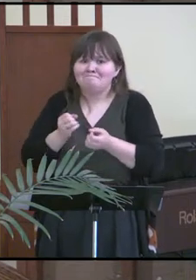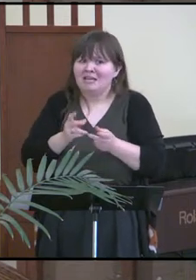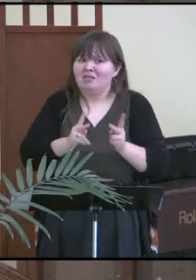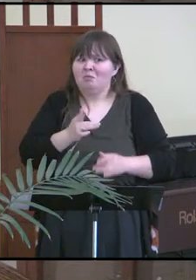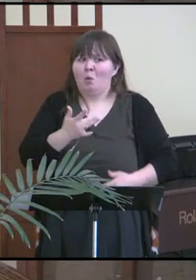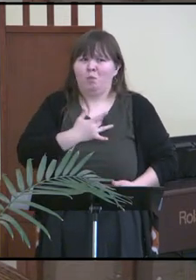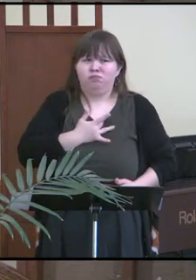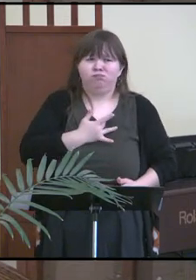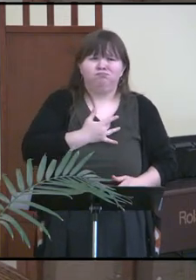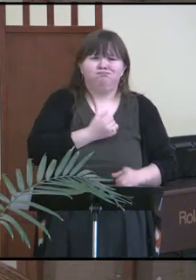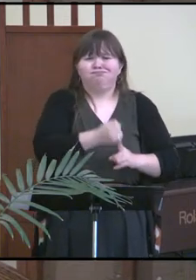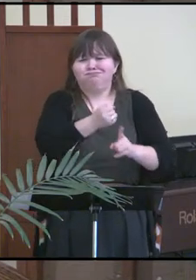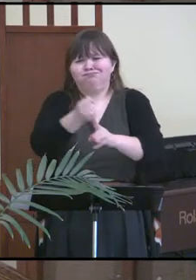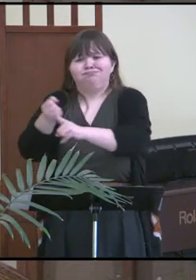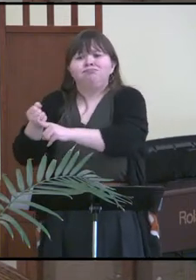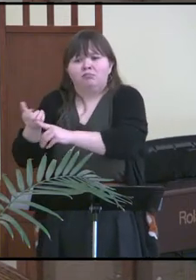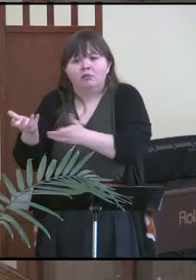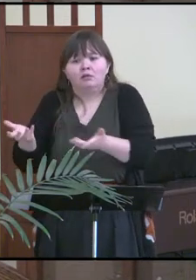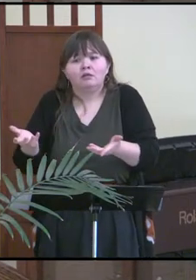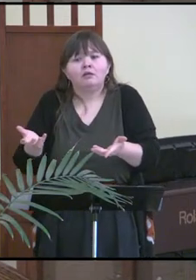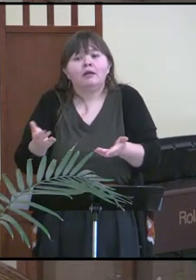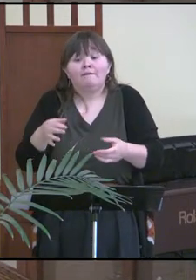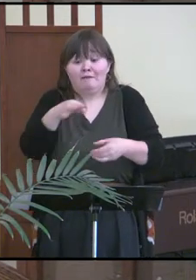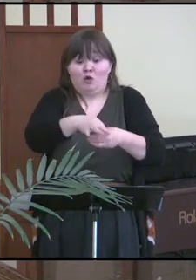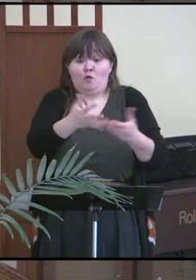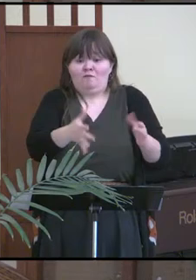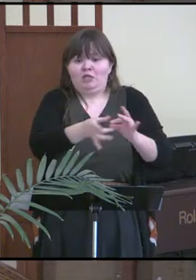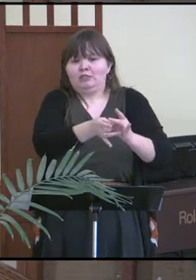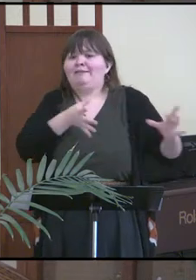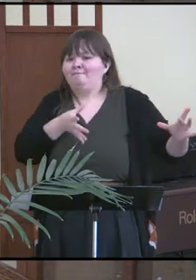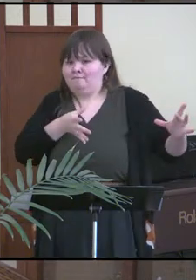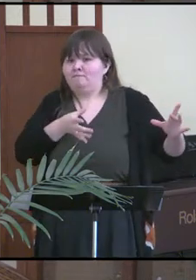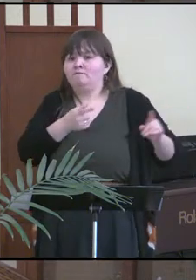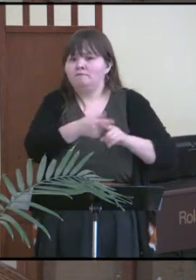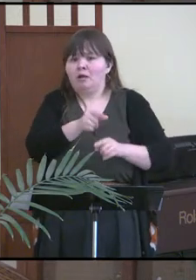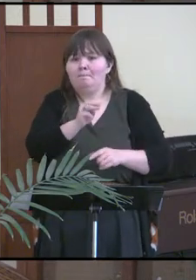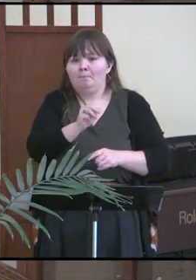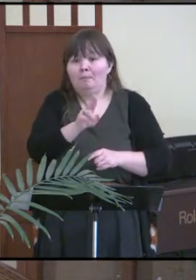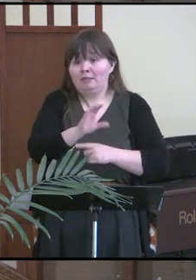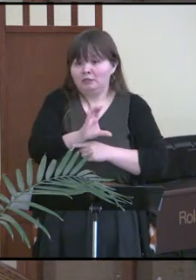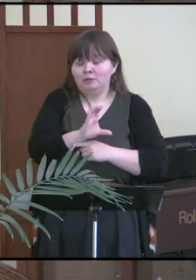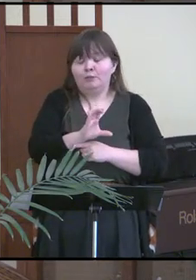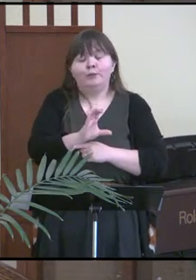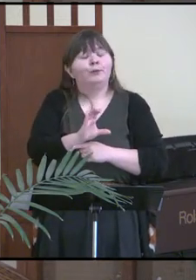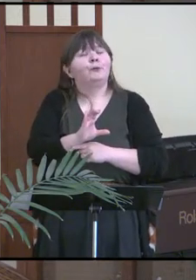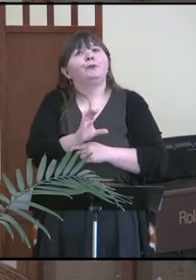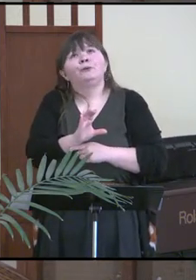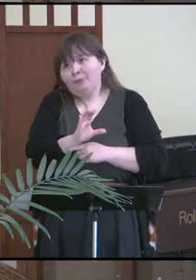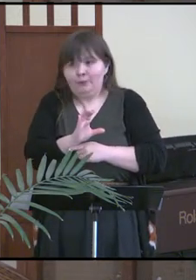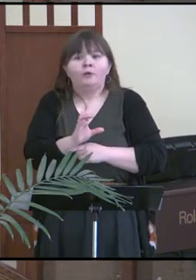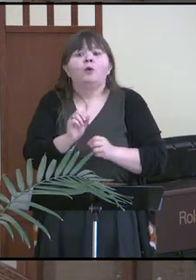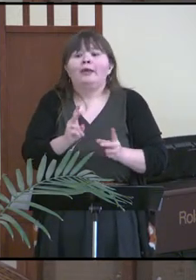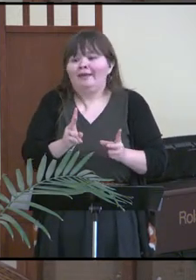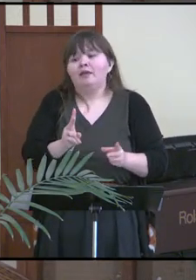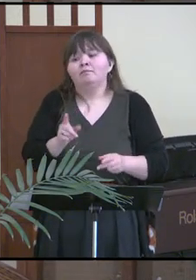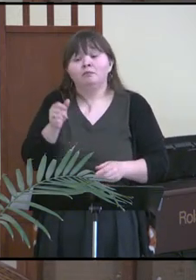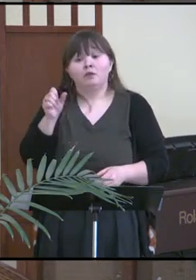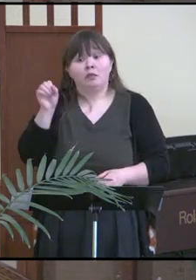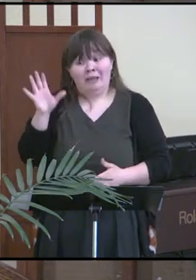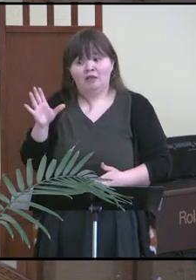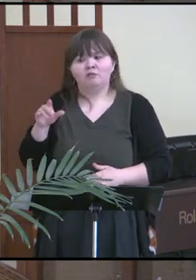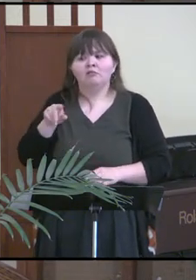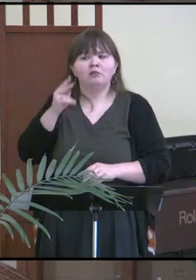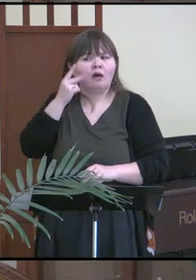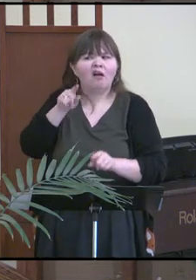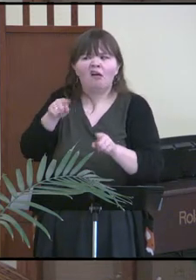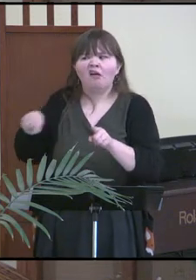After the vote to disaffiliate passed, Susan found the people who wanted to stay